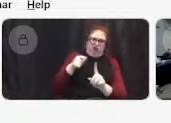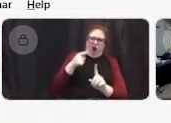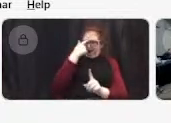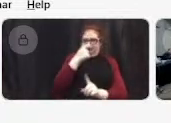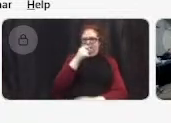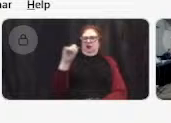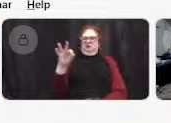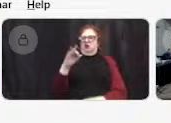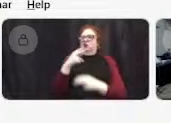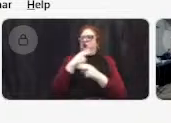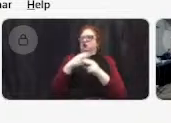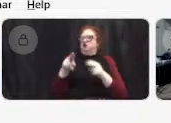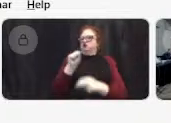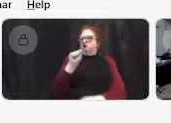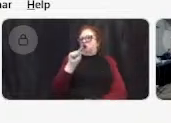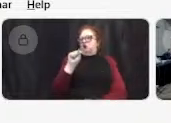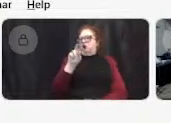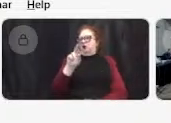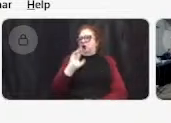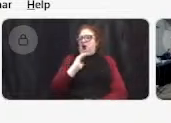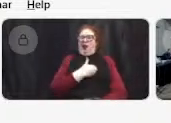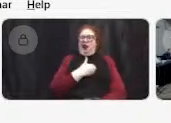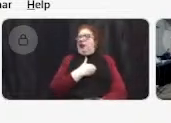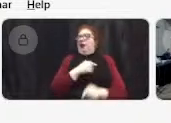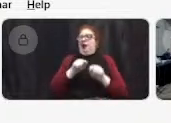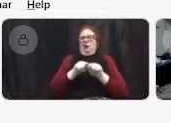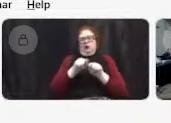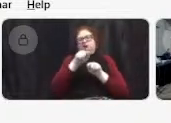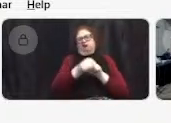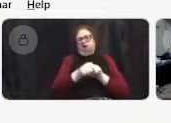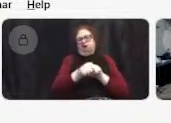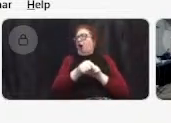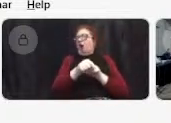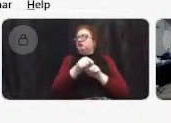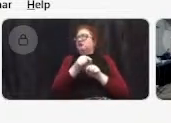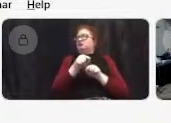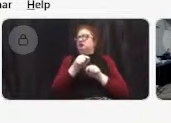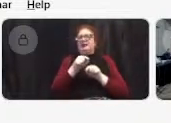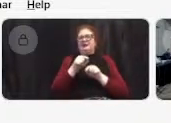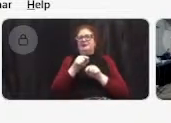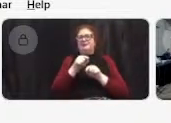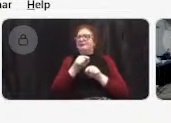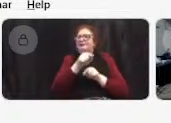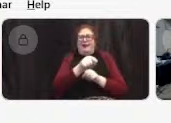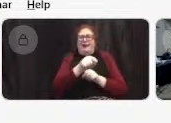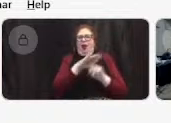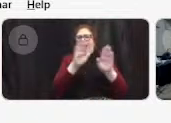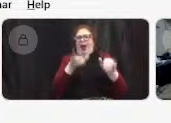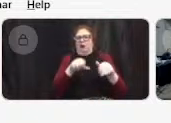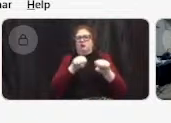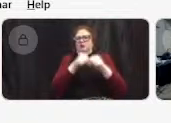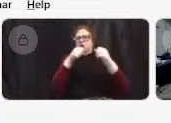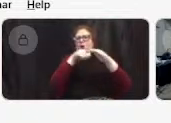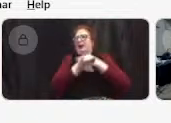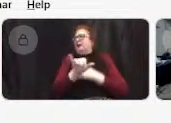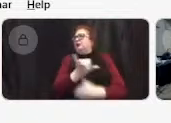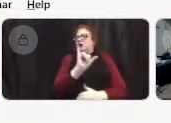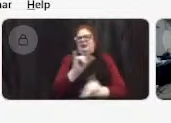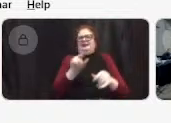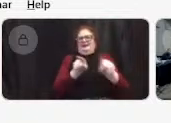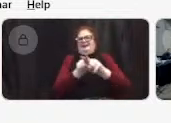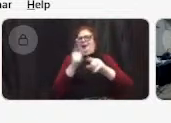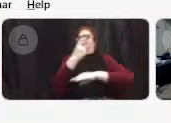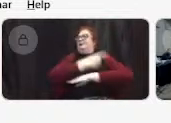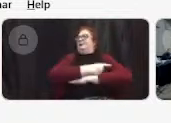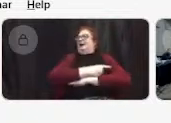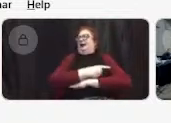Our personal across the street neighbors were broken into that day. She's a long-term resident, so it could just be a coincidence. Since then, we